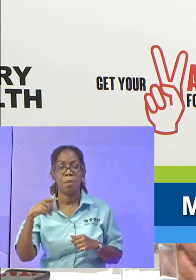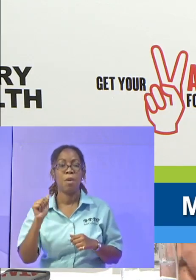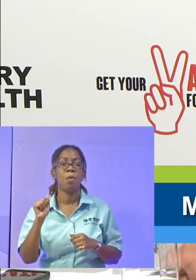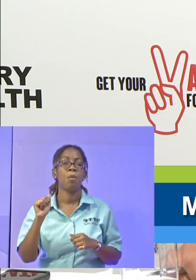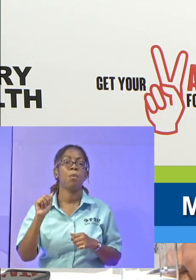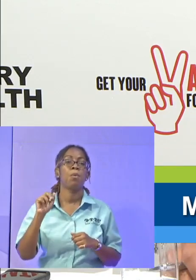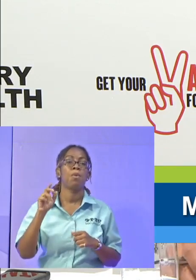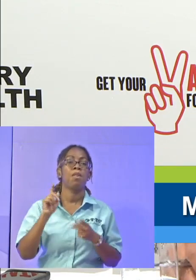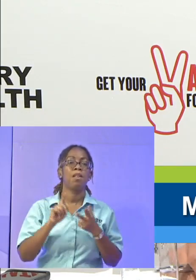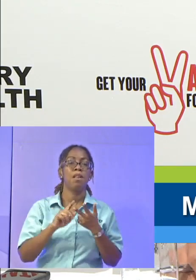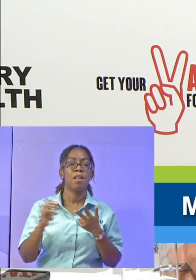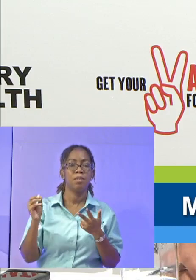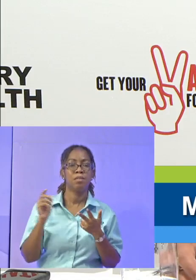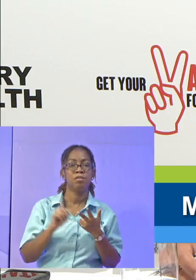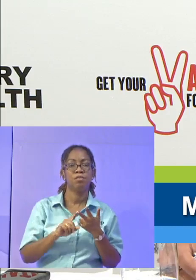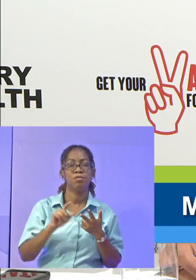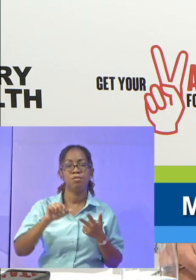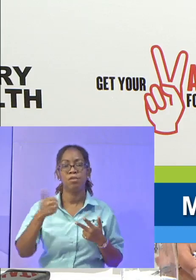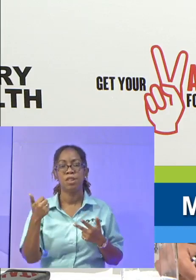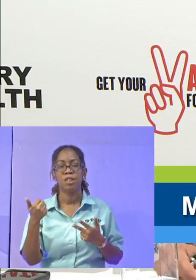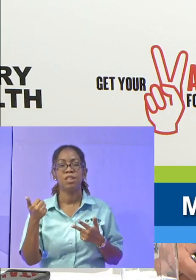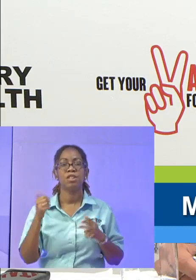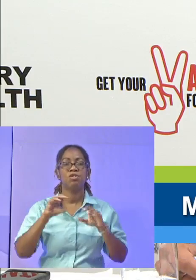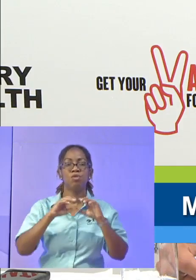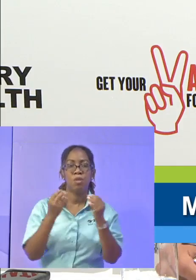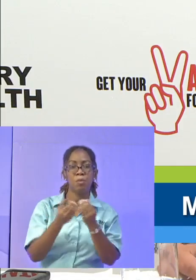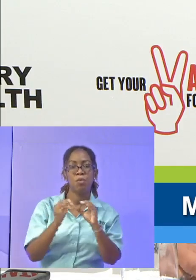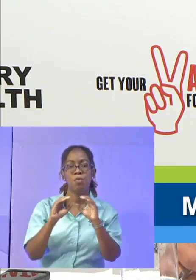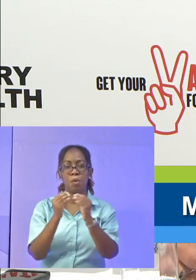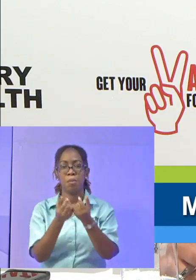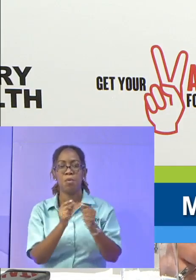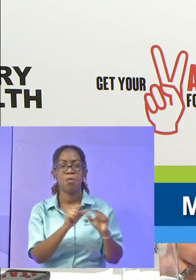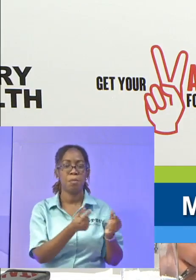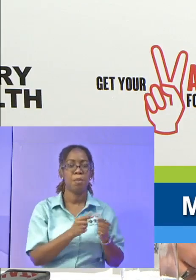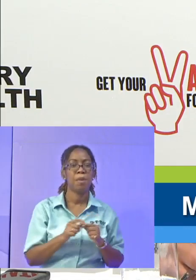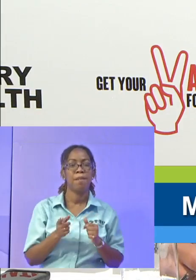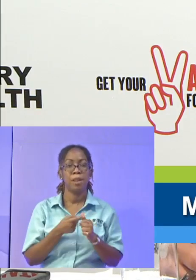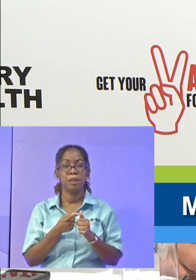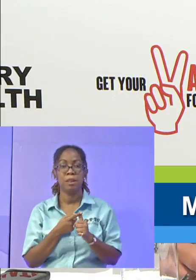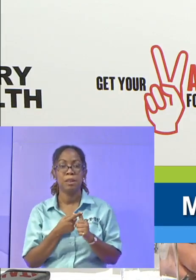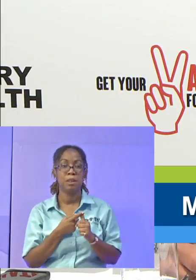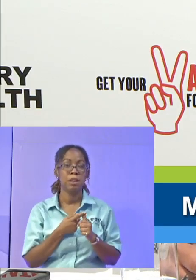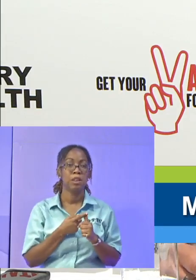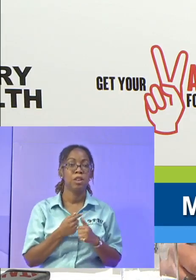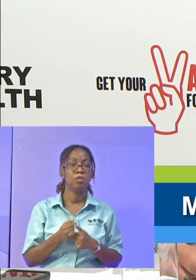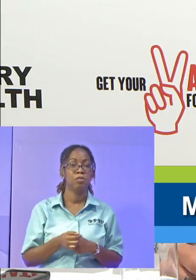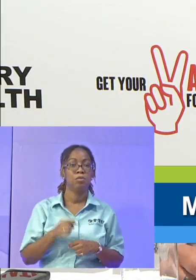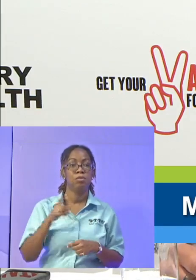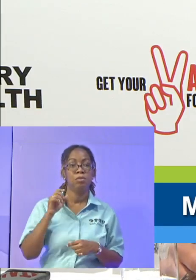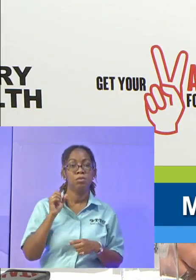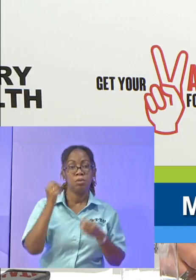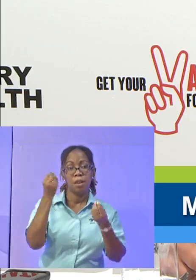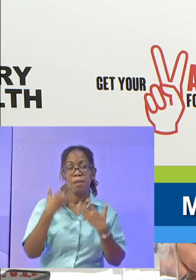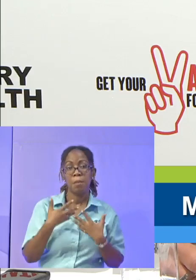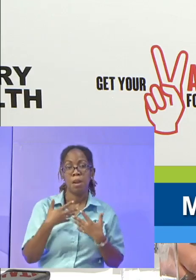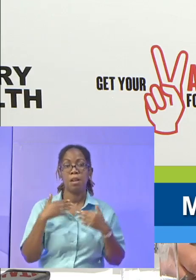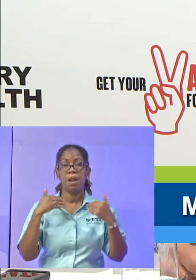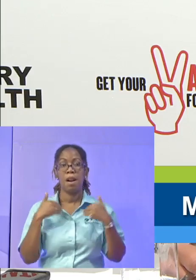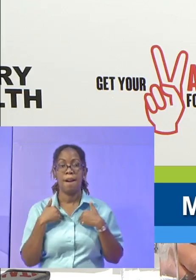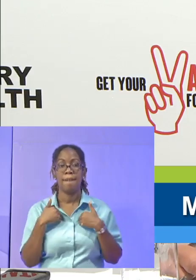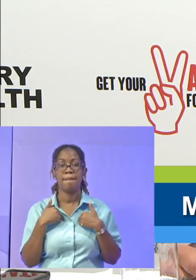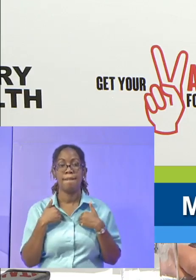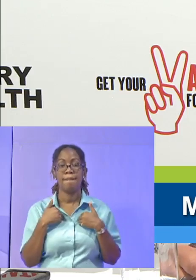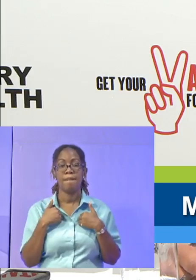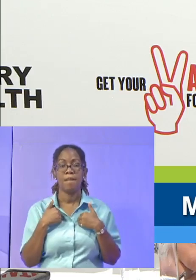dissect what that communique said. The information that we have so far, that we have looked at between